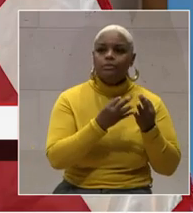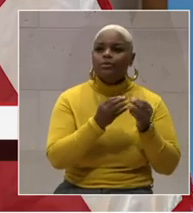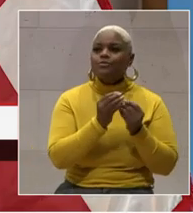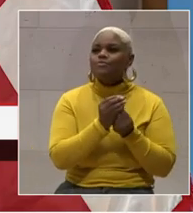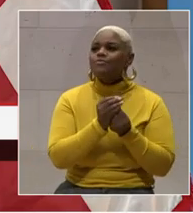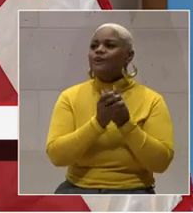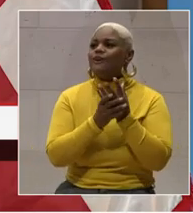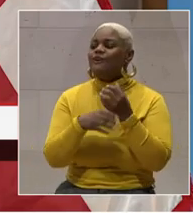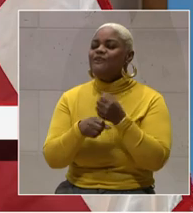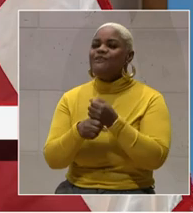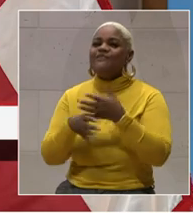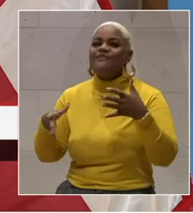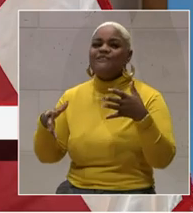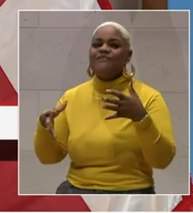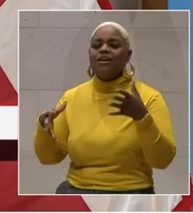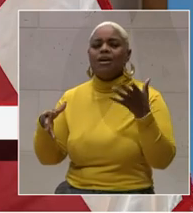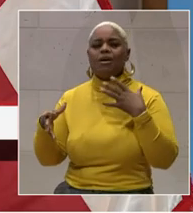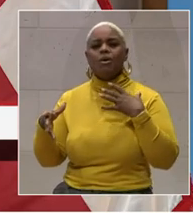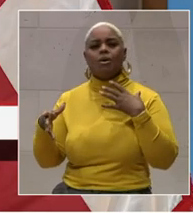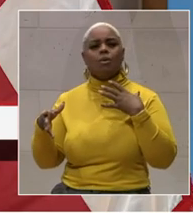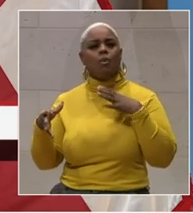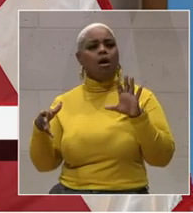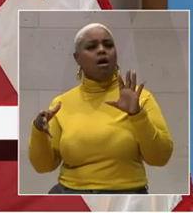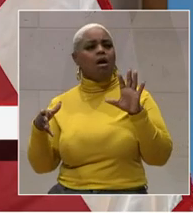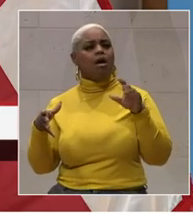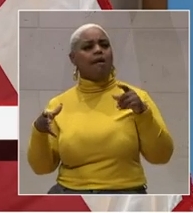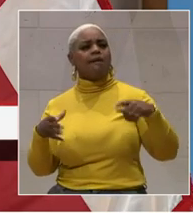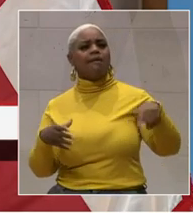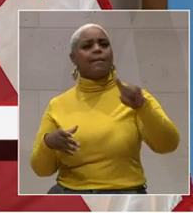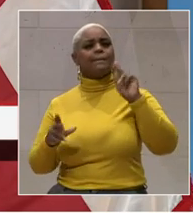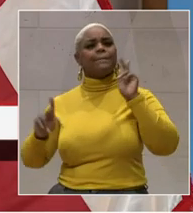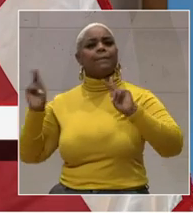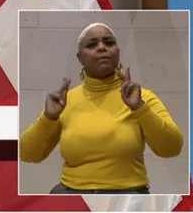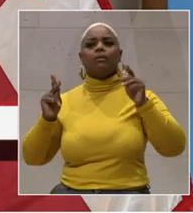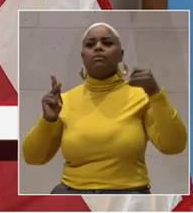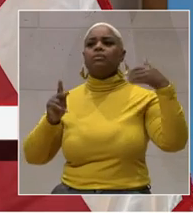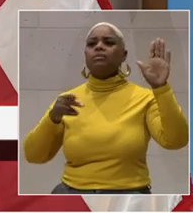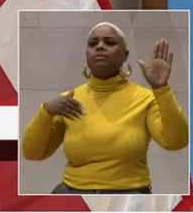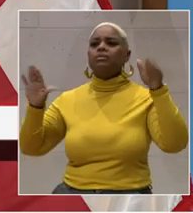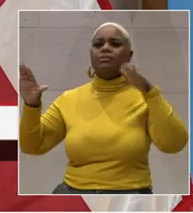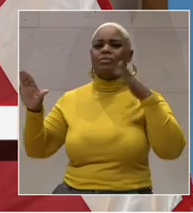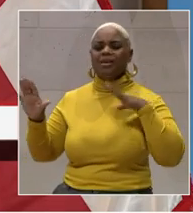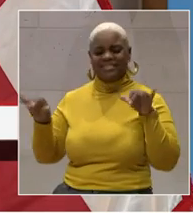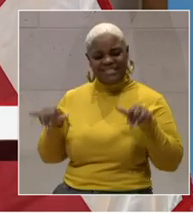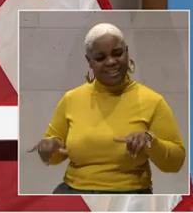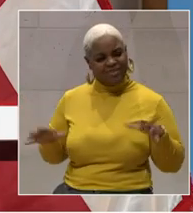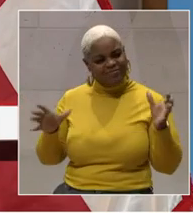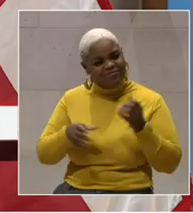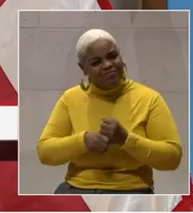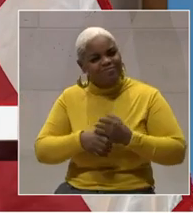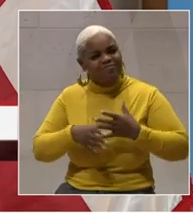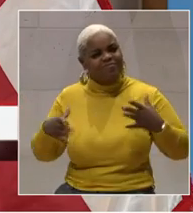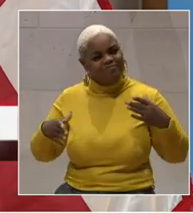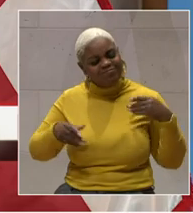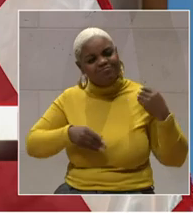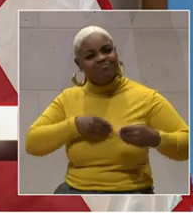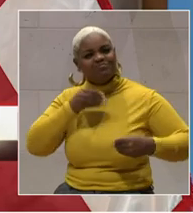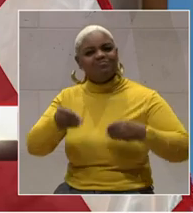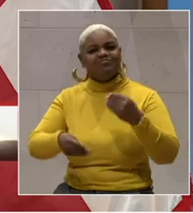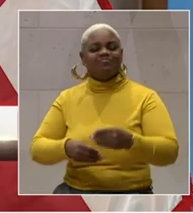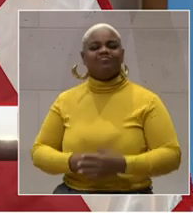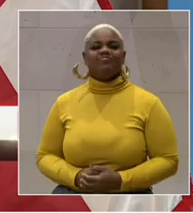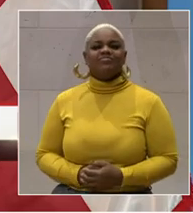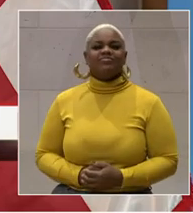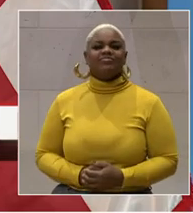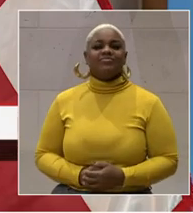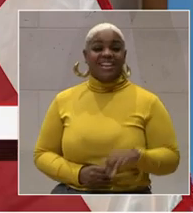city that's losing people. That's why we were so proud to be the